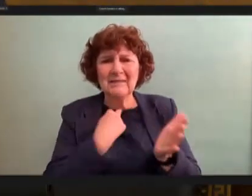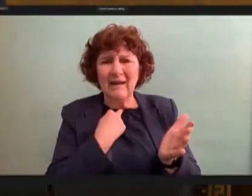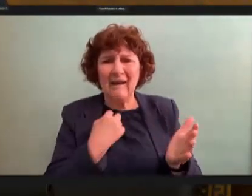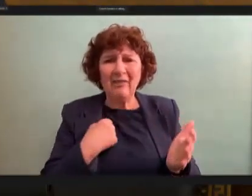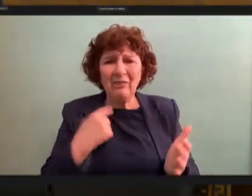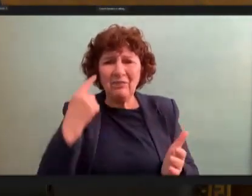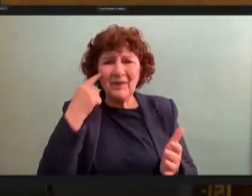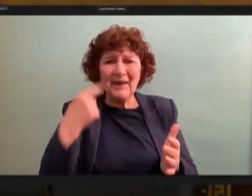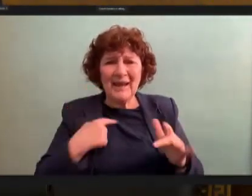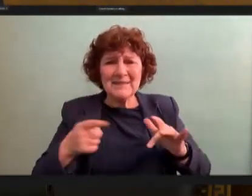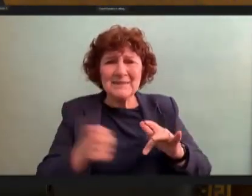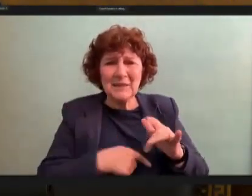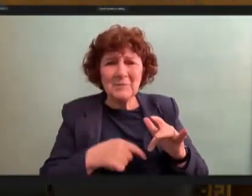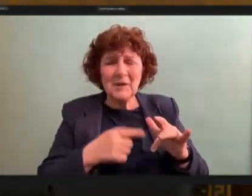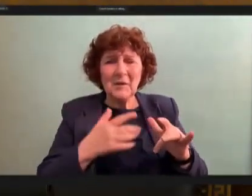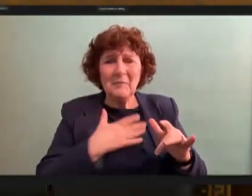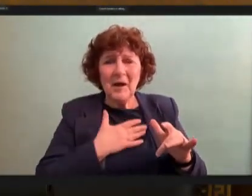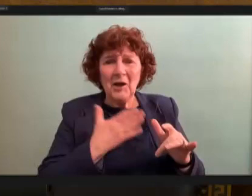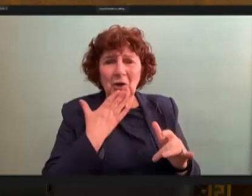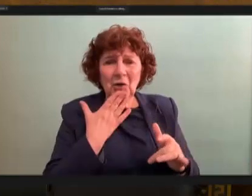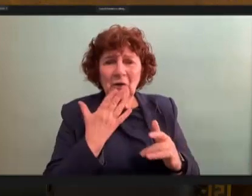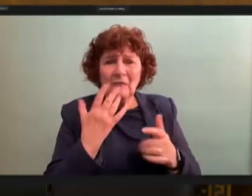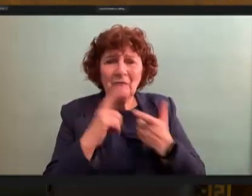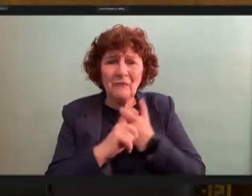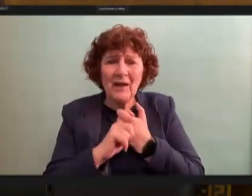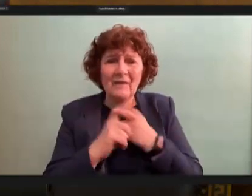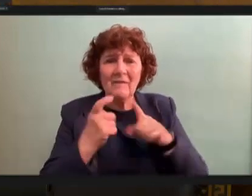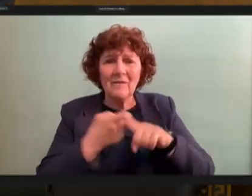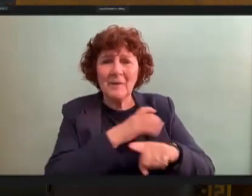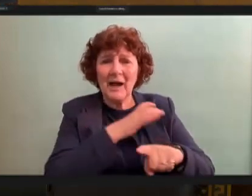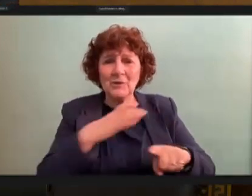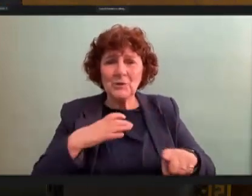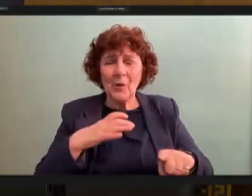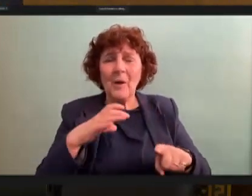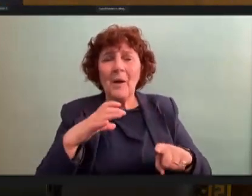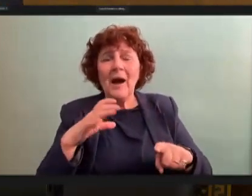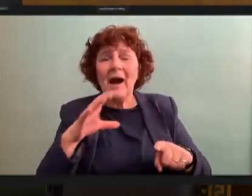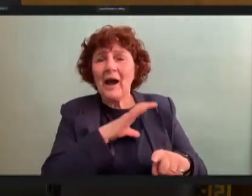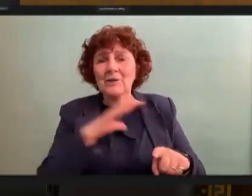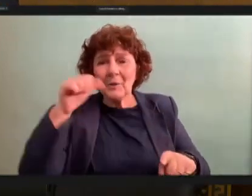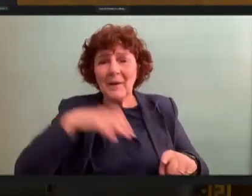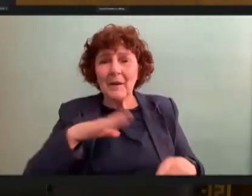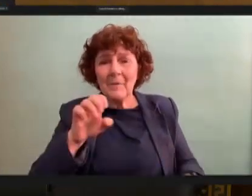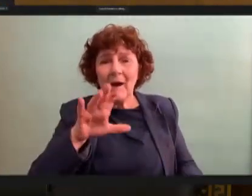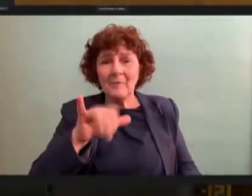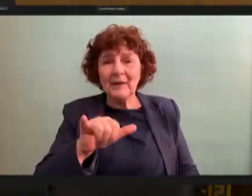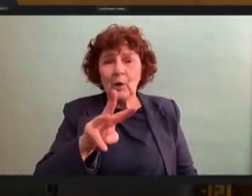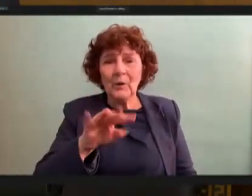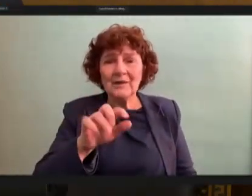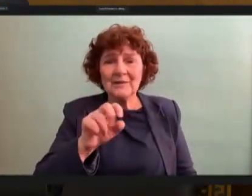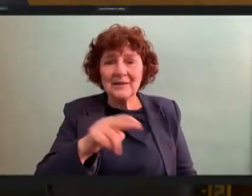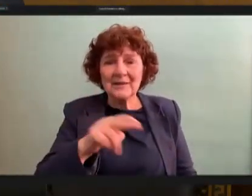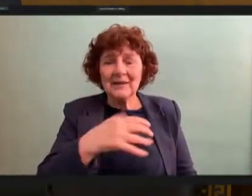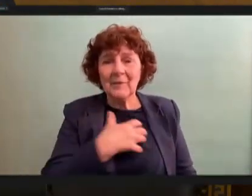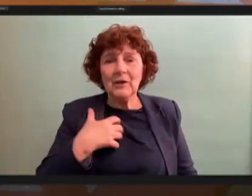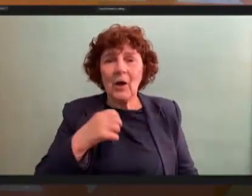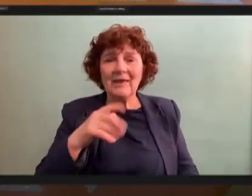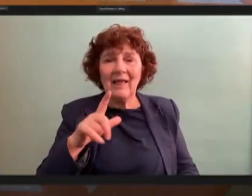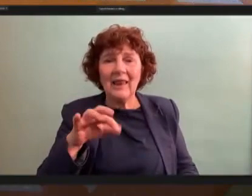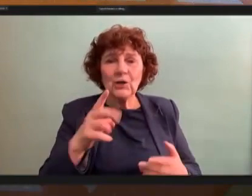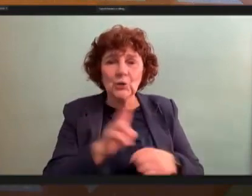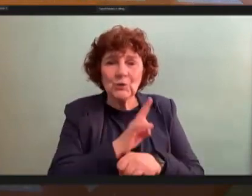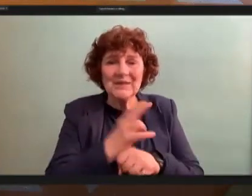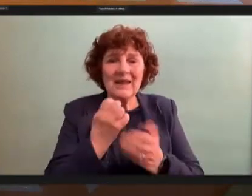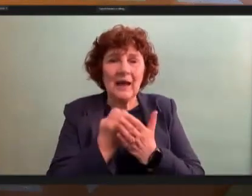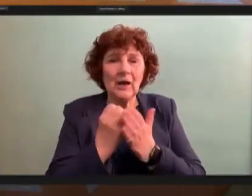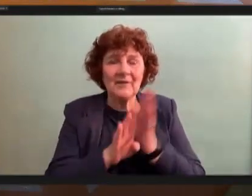skipped my good friend on council, Councilman Bobby Wilson, Committee on Land Use and Economic Development. Thank you, Mr. President.